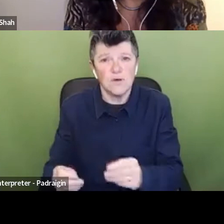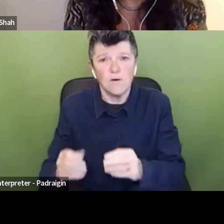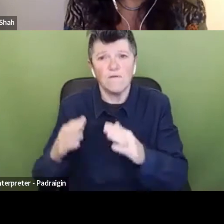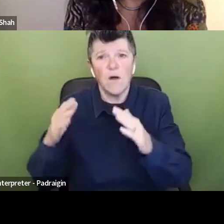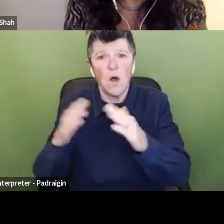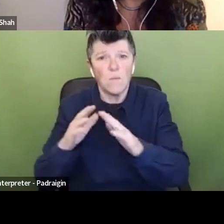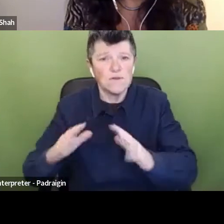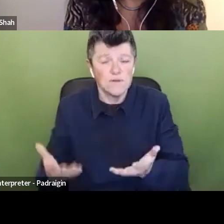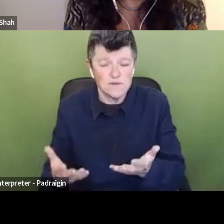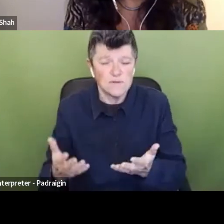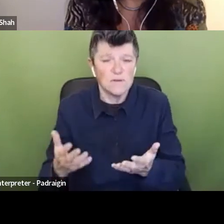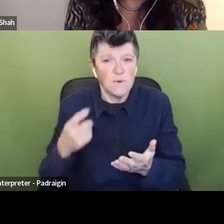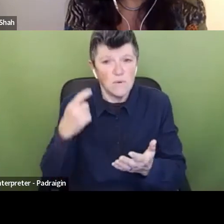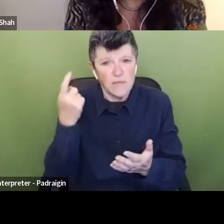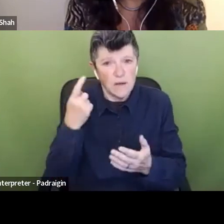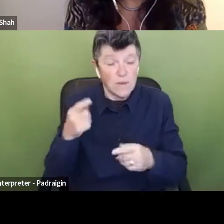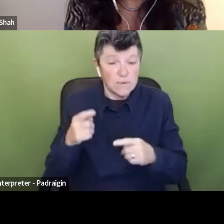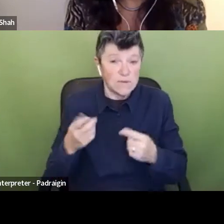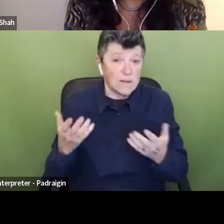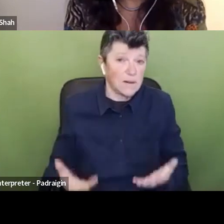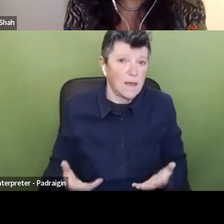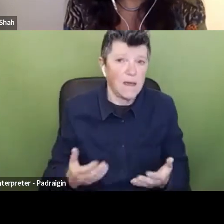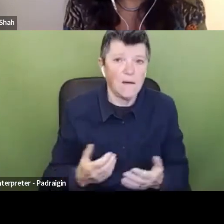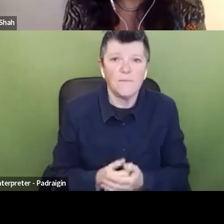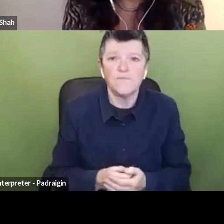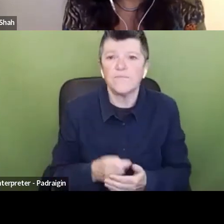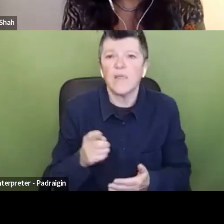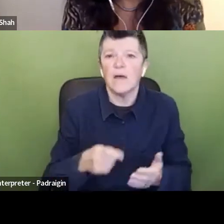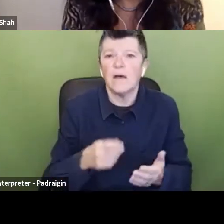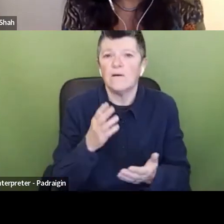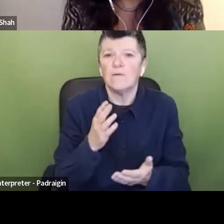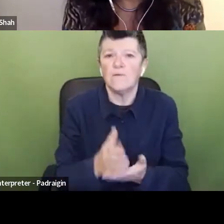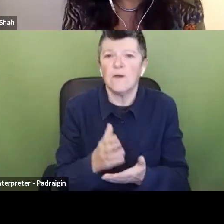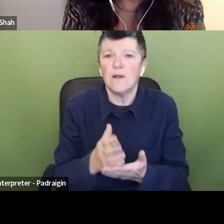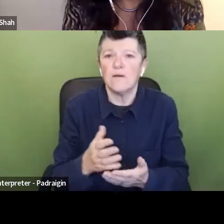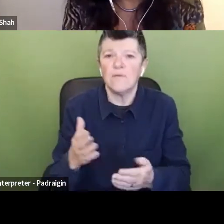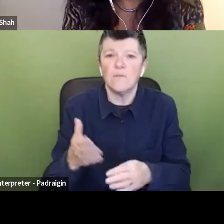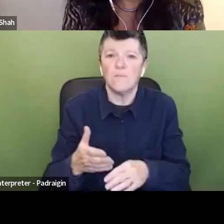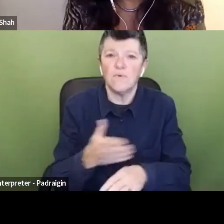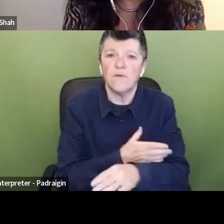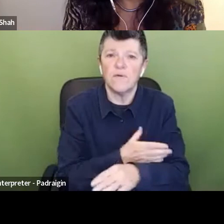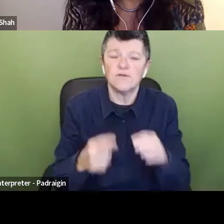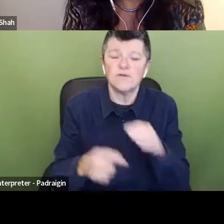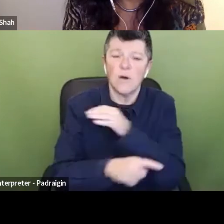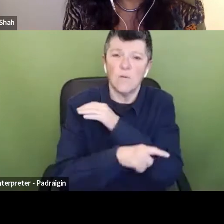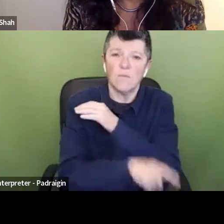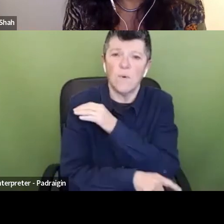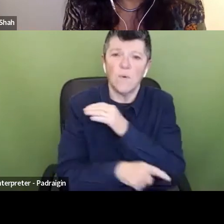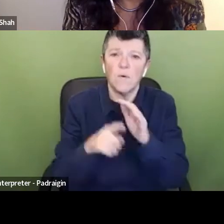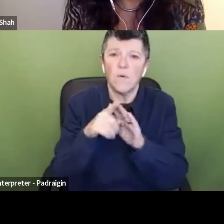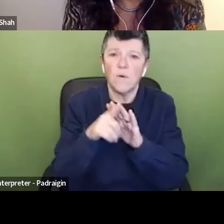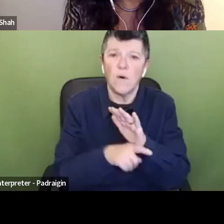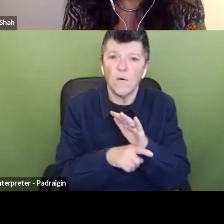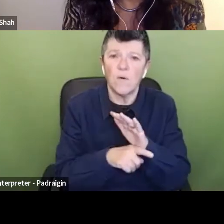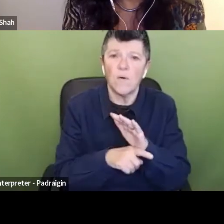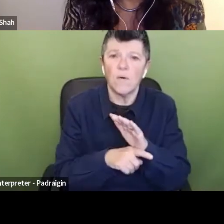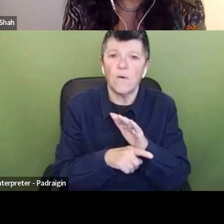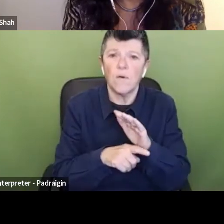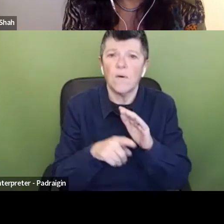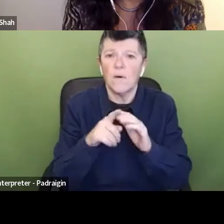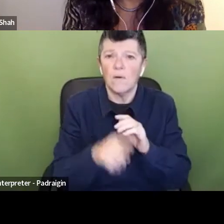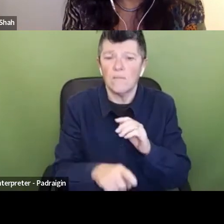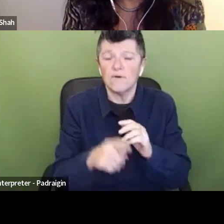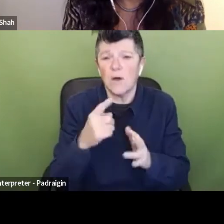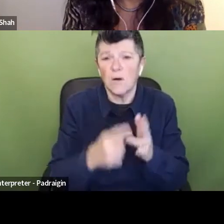And in fact, the kind of previous poor law regime for responding to homelessness was only ever properly abolished in